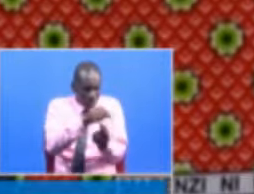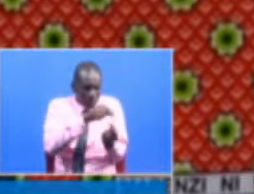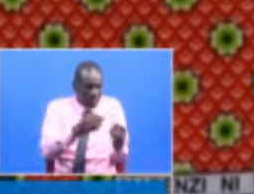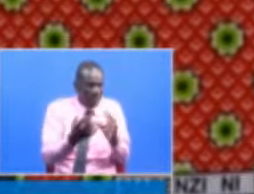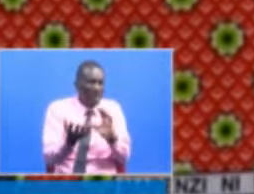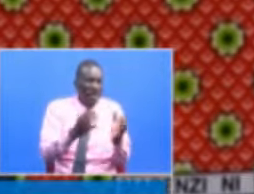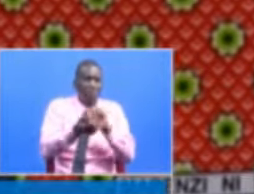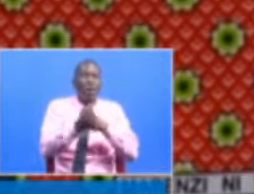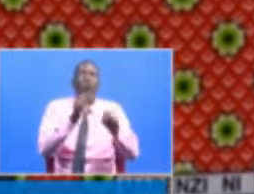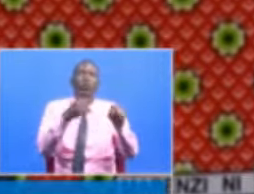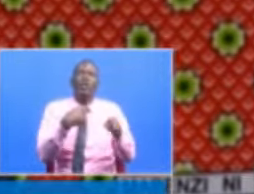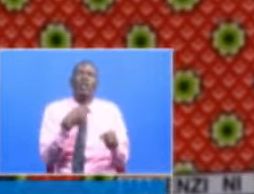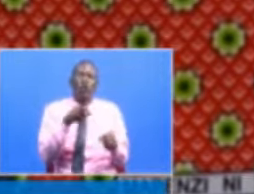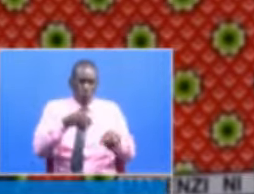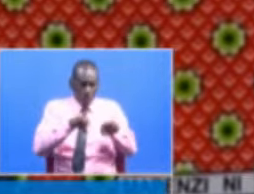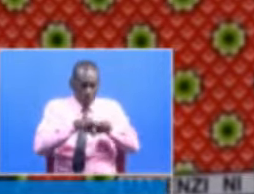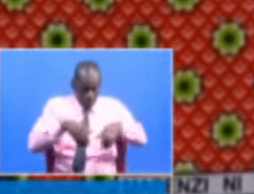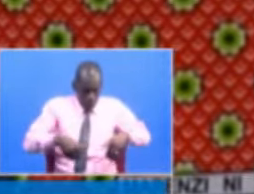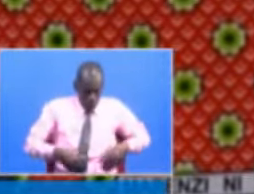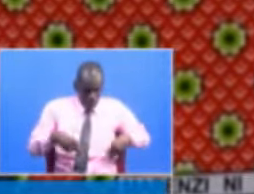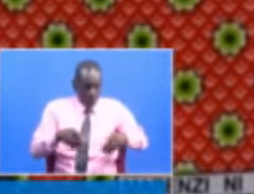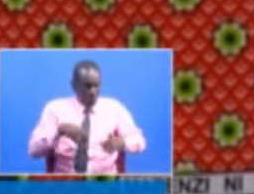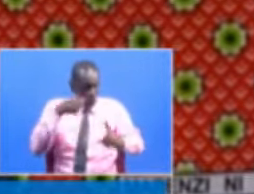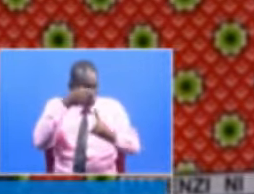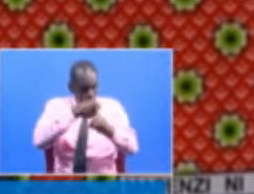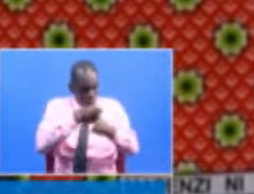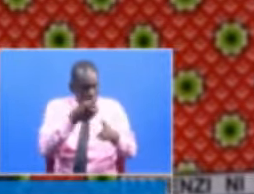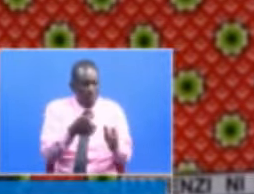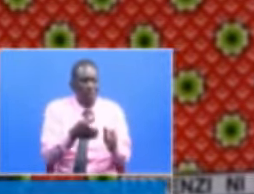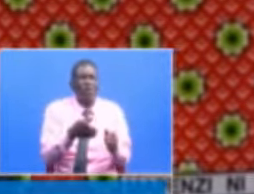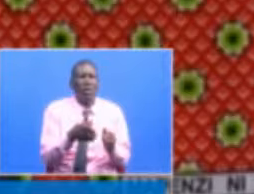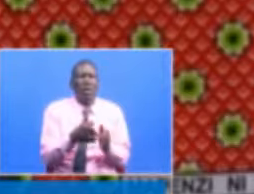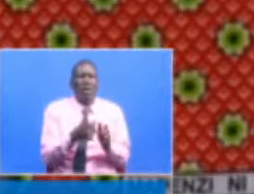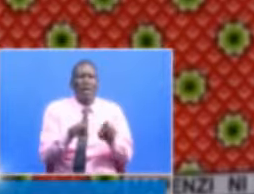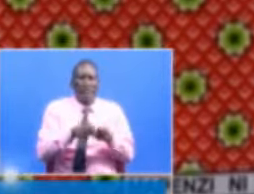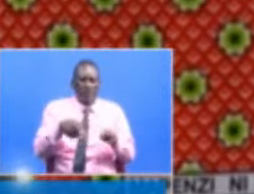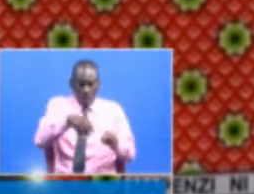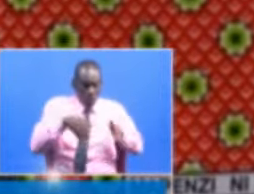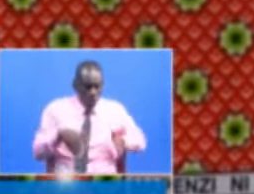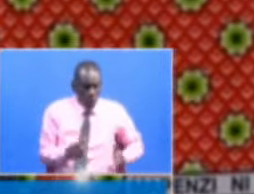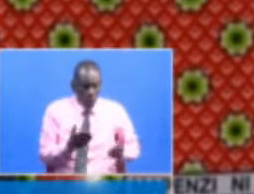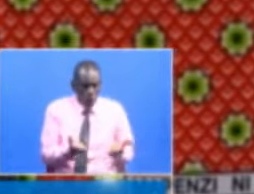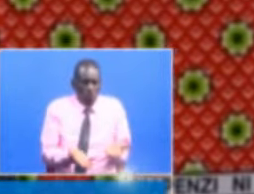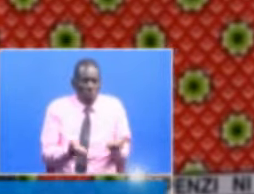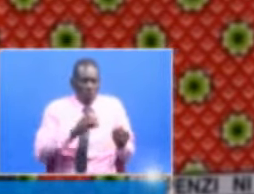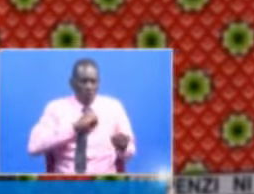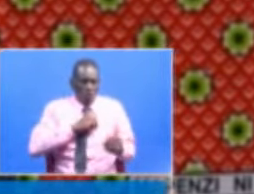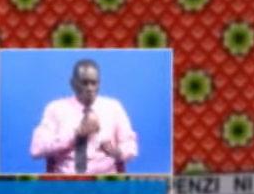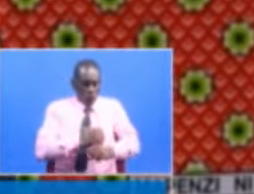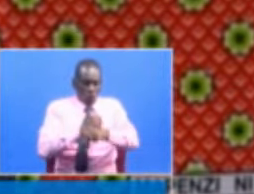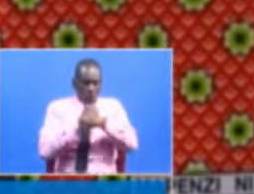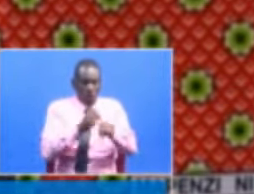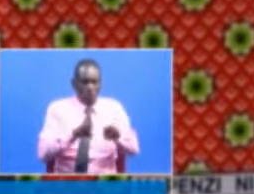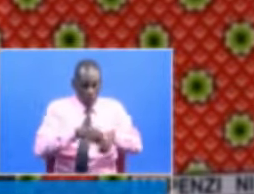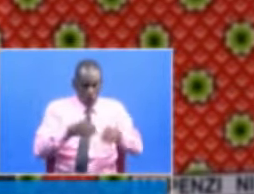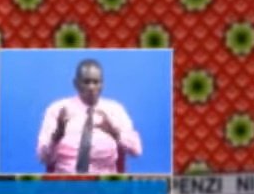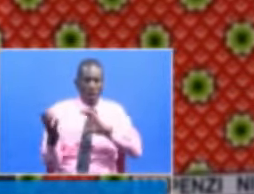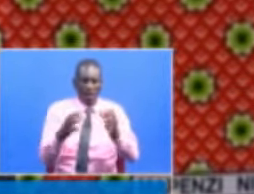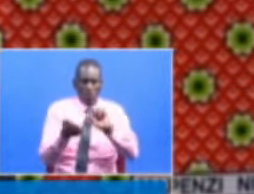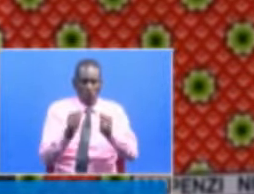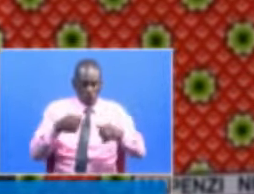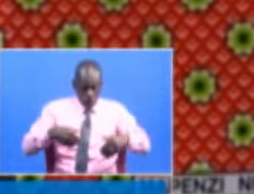say you as the young people are driving this and are championing this as our way of building our own resilience as the young people to